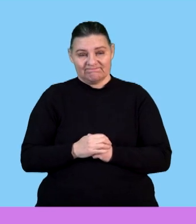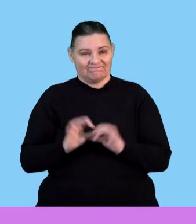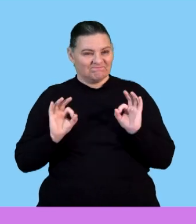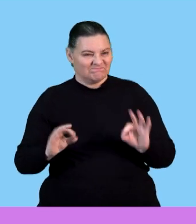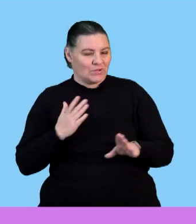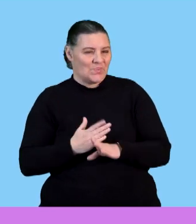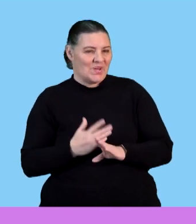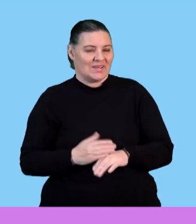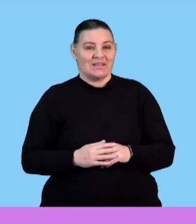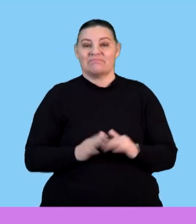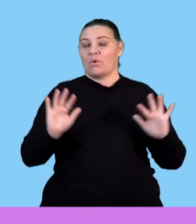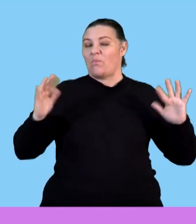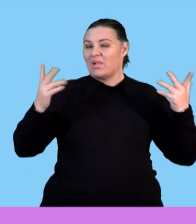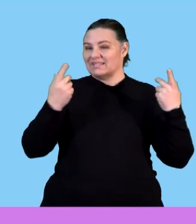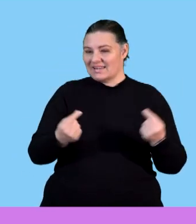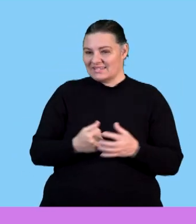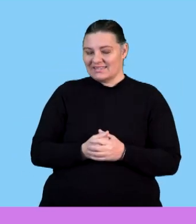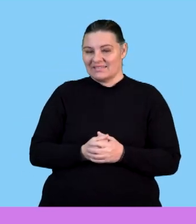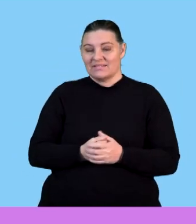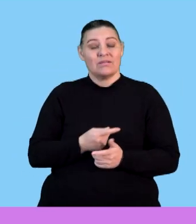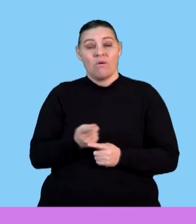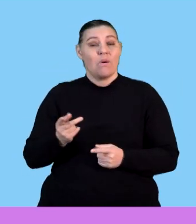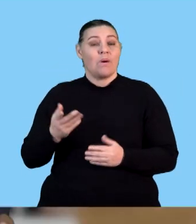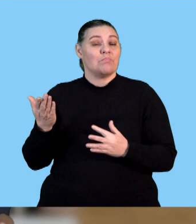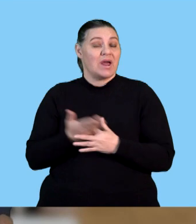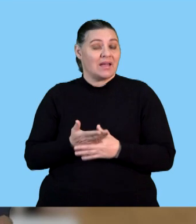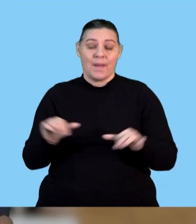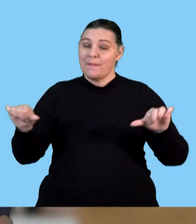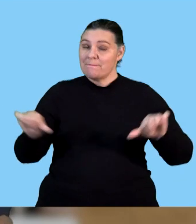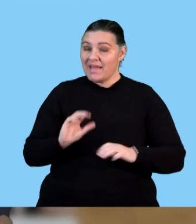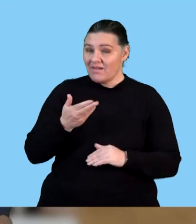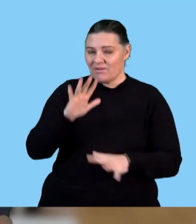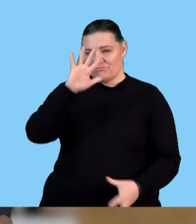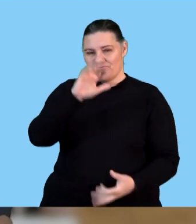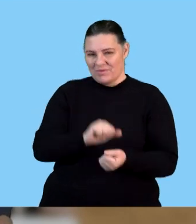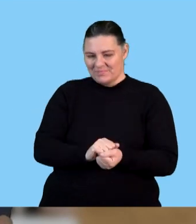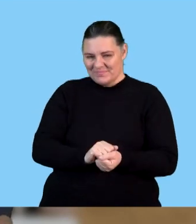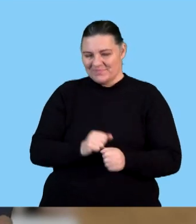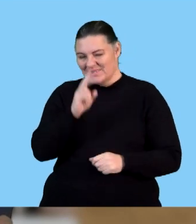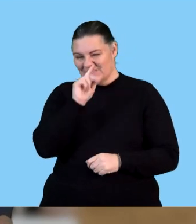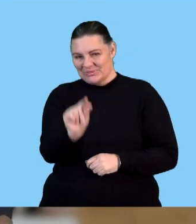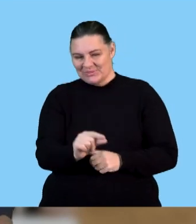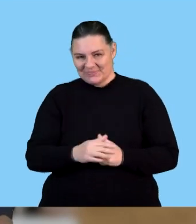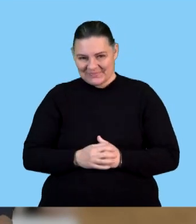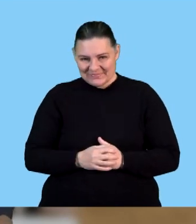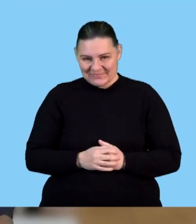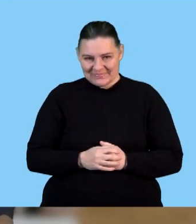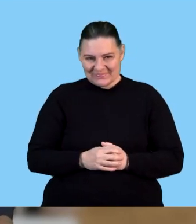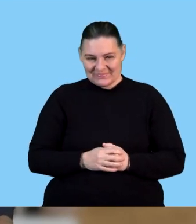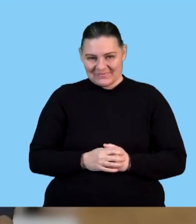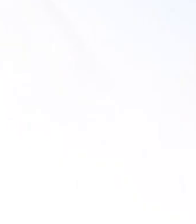Great work. Well done, everyone. I think we all deserve a break. When you guys get back, we'll wrap things up. See you now.